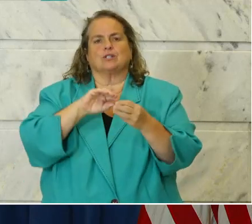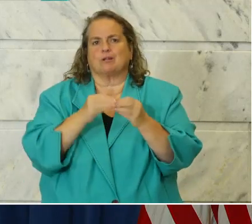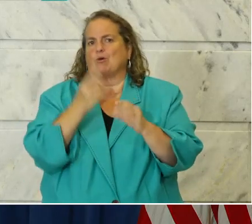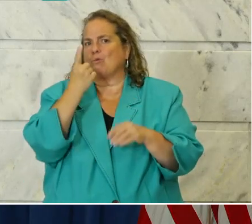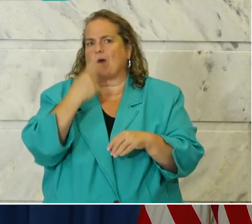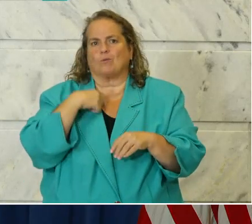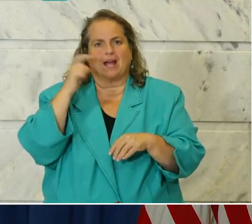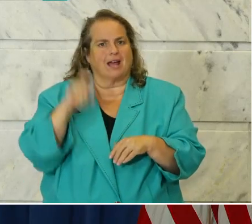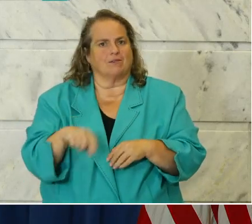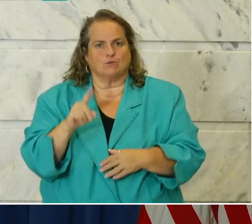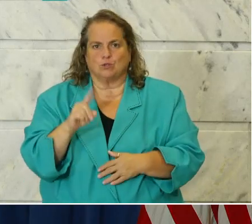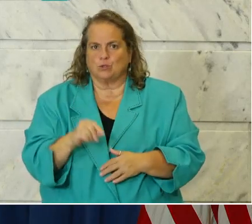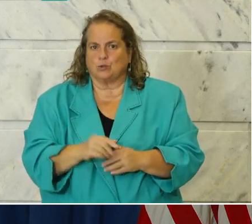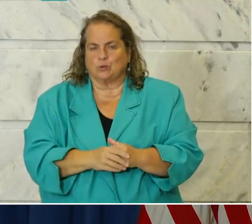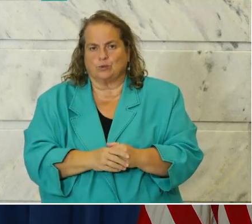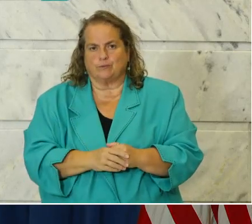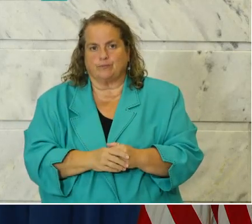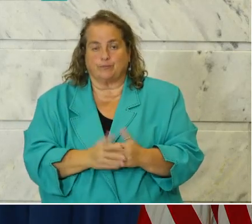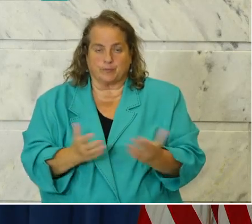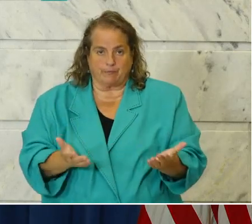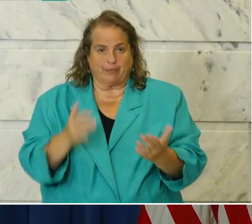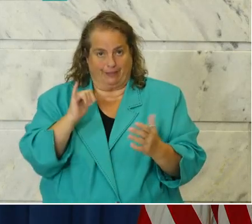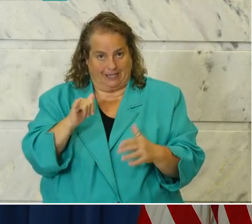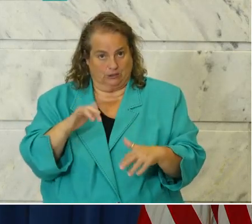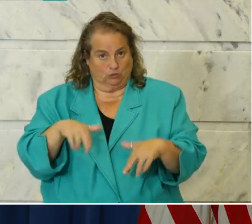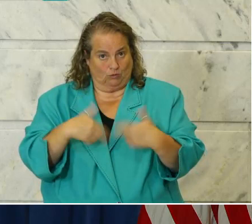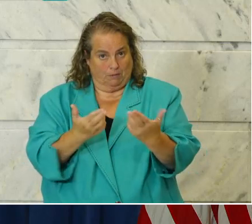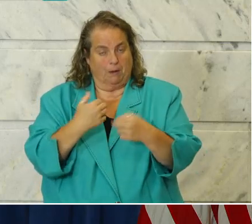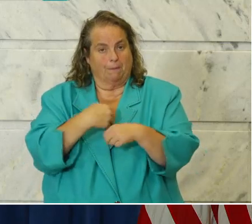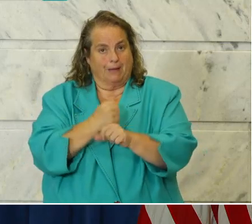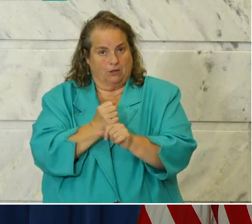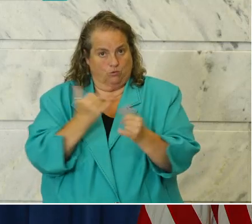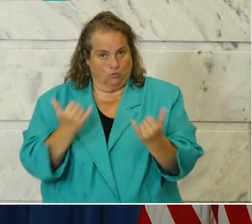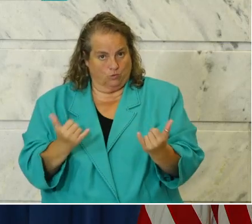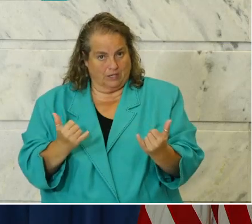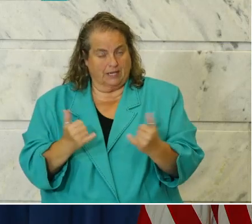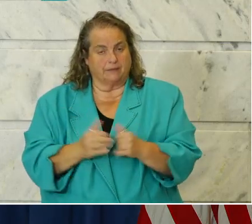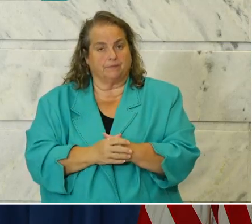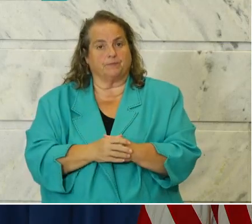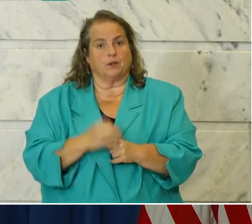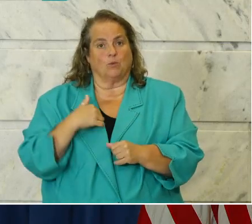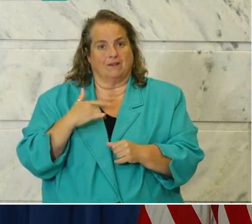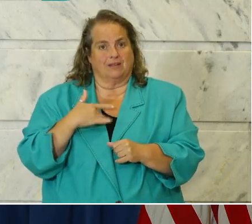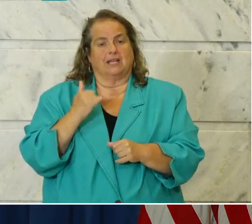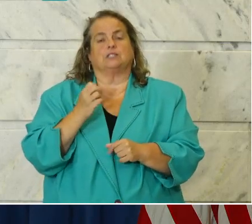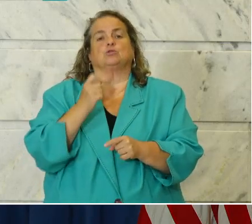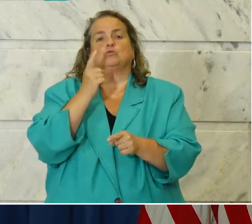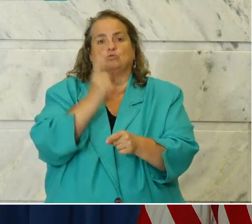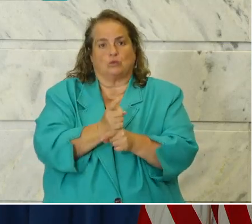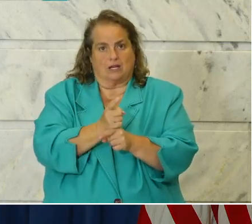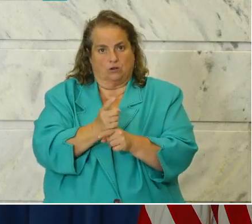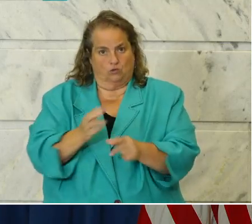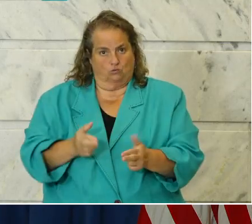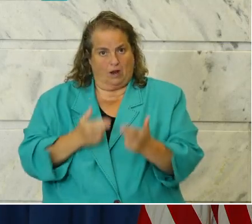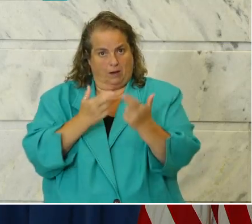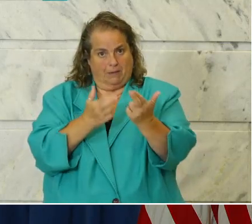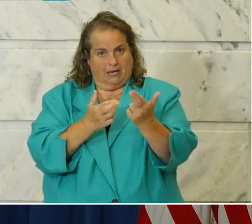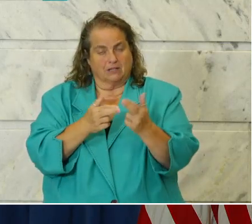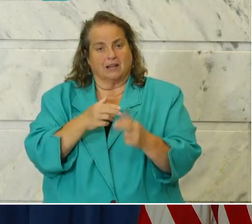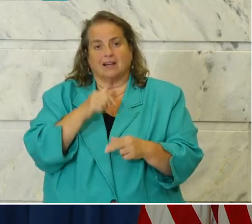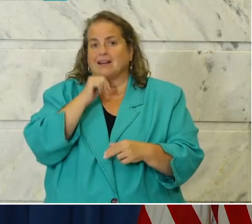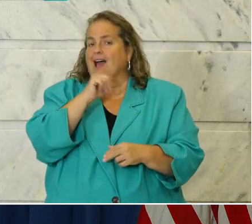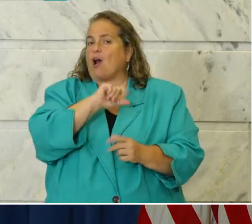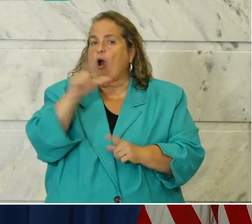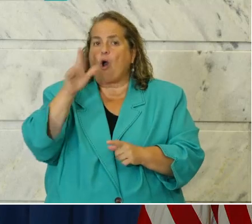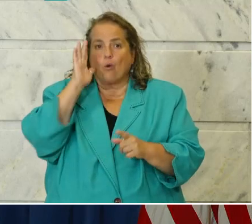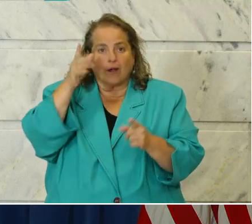do. So that's the recommendation that was made today. I believe it's the right recommendation. Everybody won't agree with it,